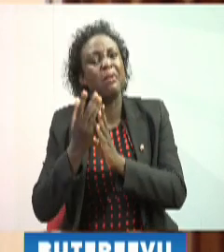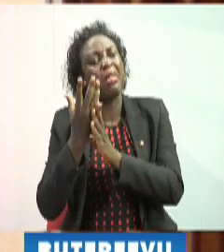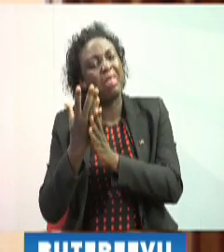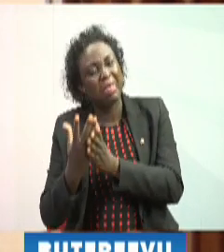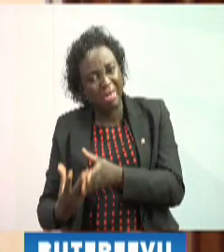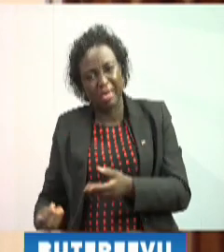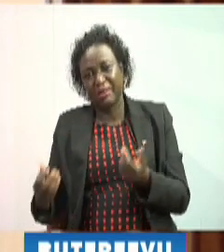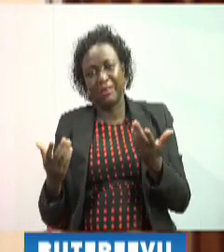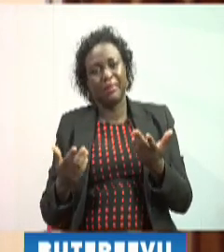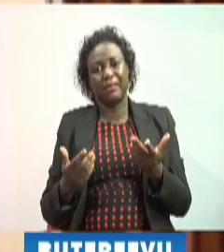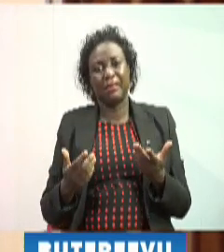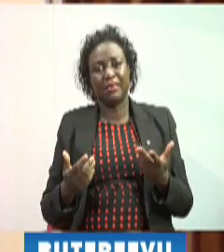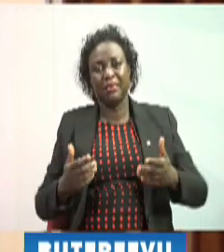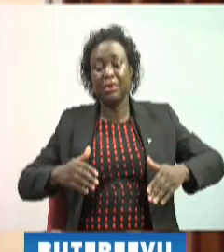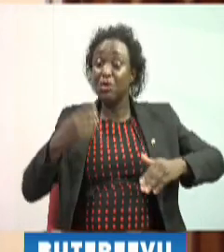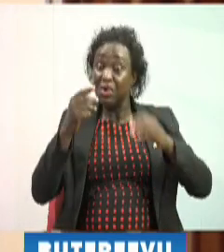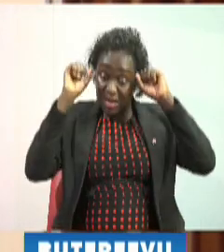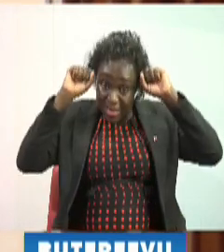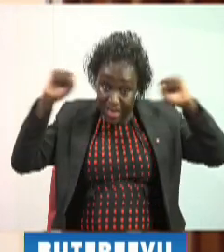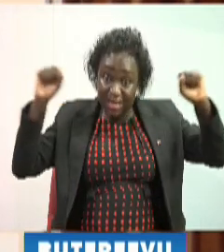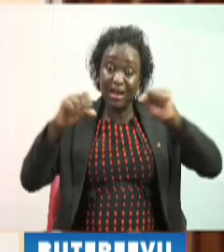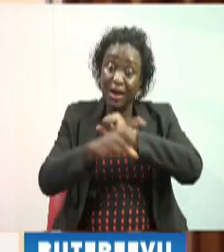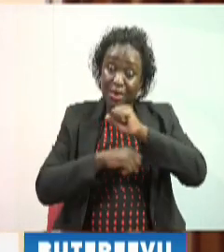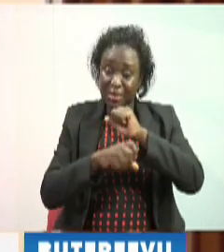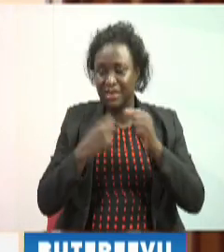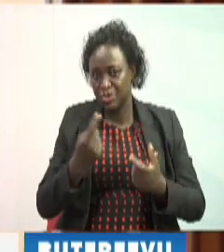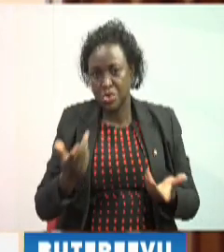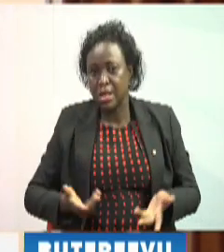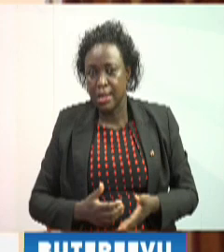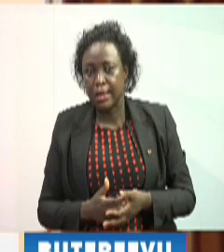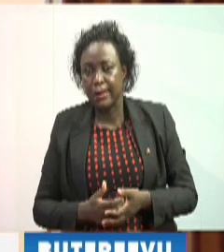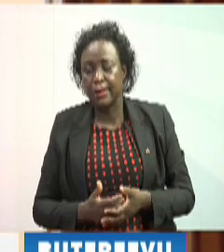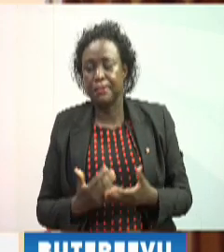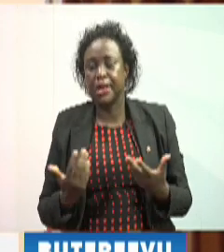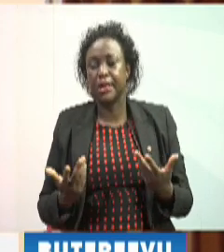aside, but it is cattle theft. But of course,